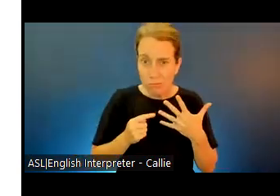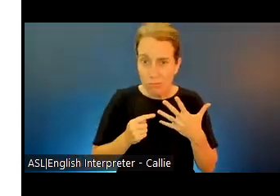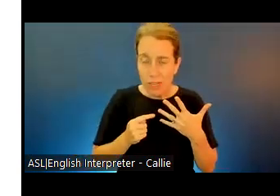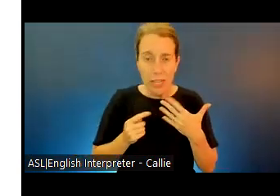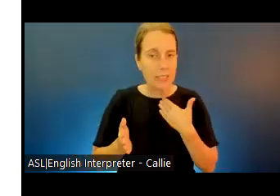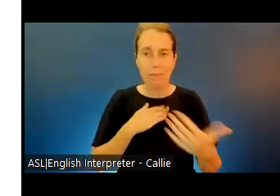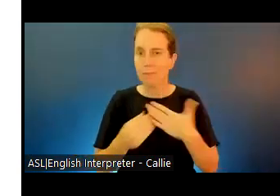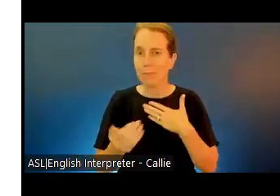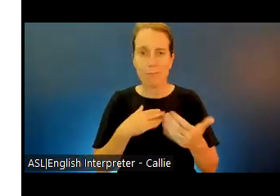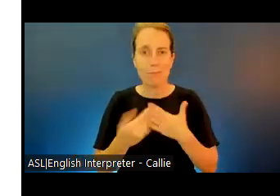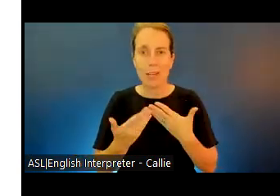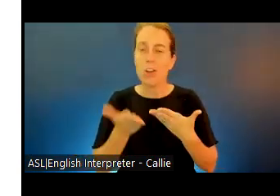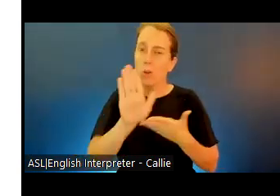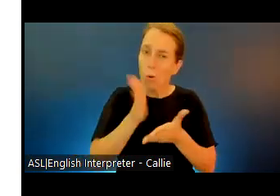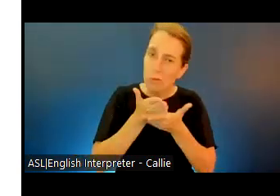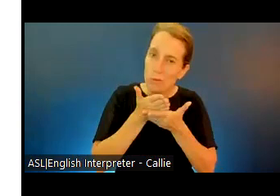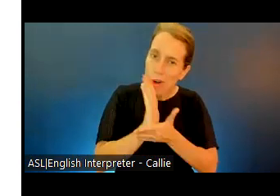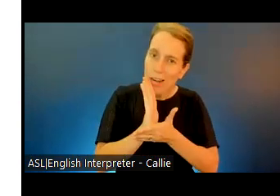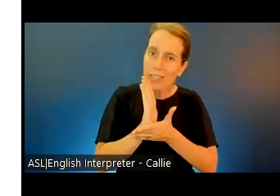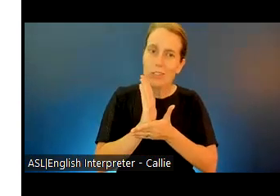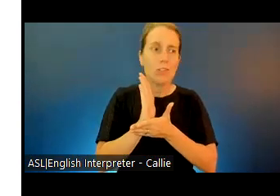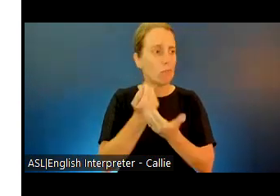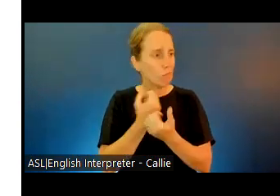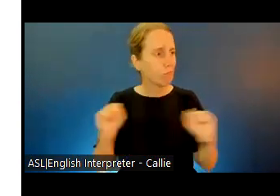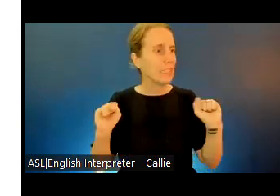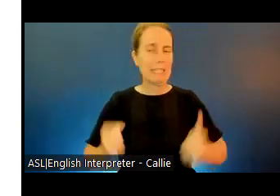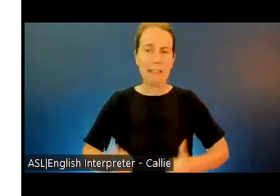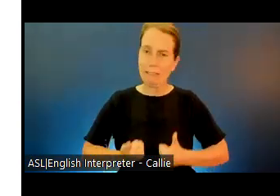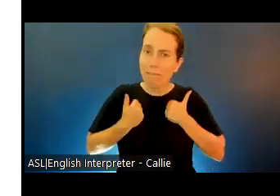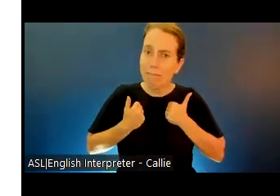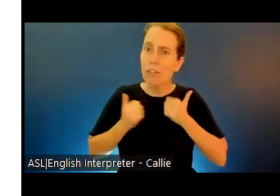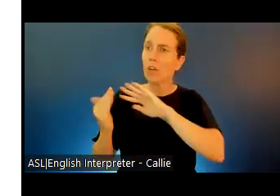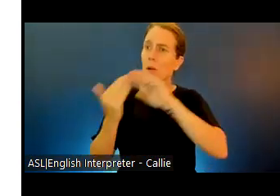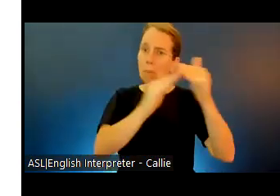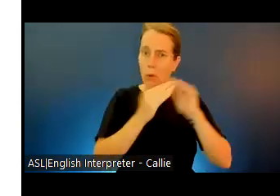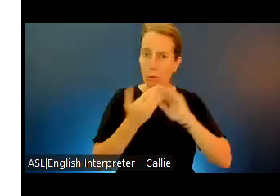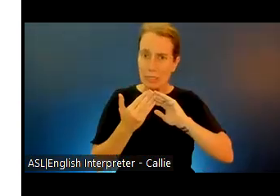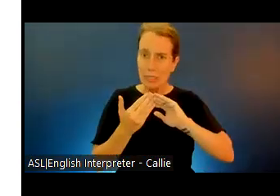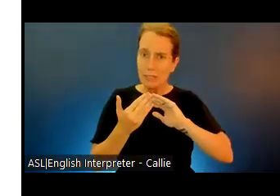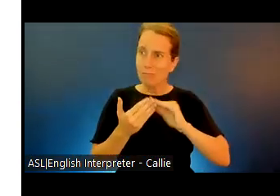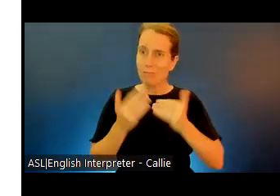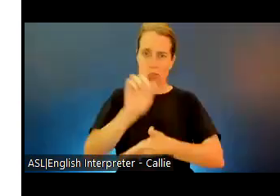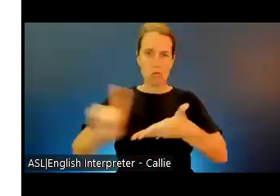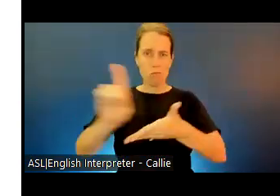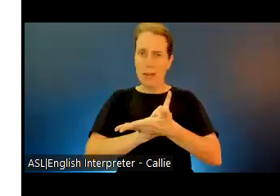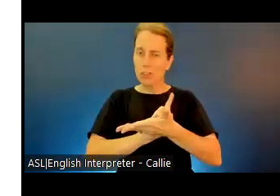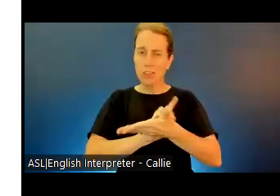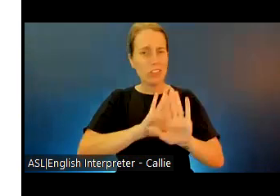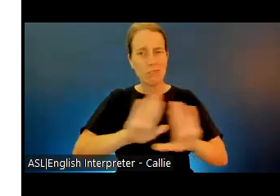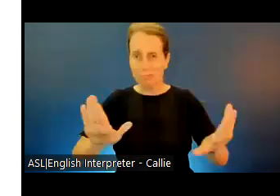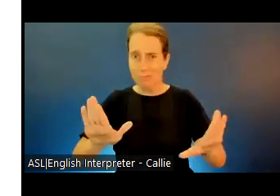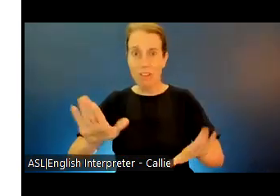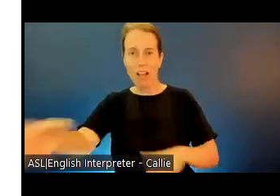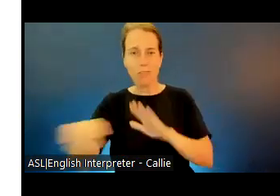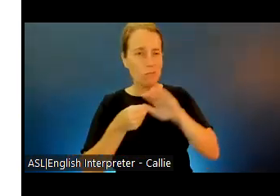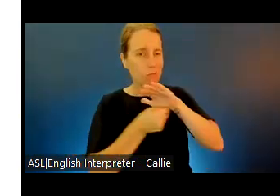freely in a community and to not be discriminated against or to be forcibly segregated into a community because of any